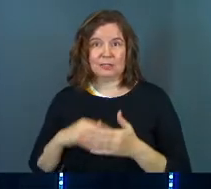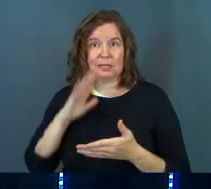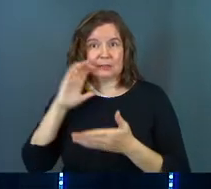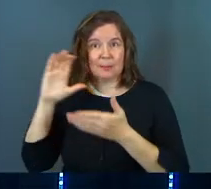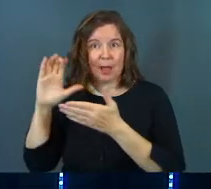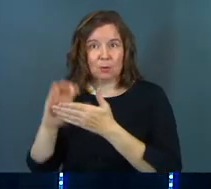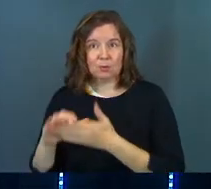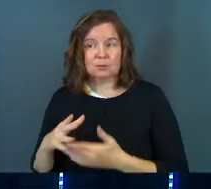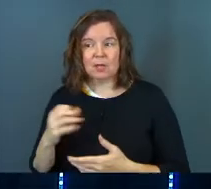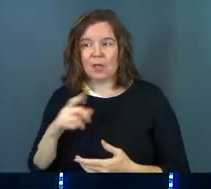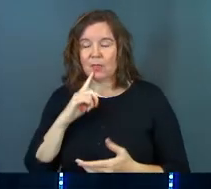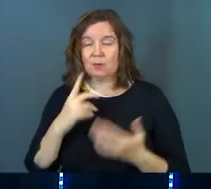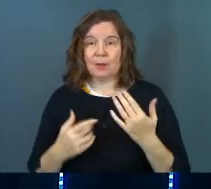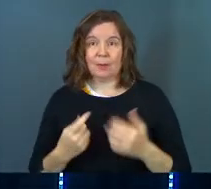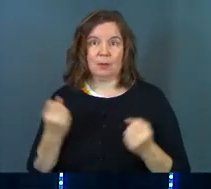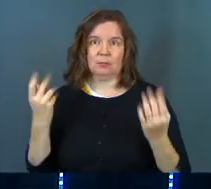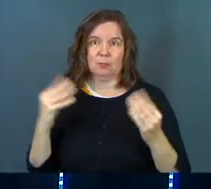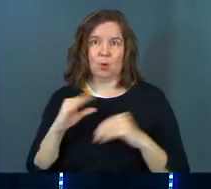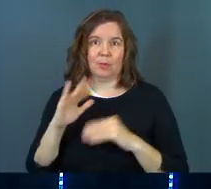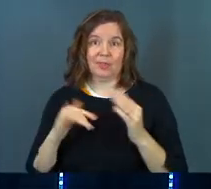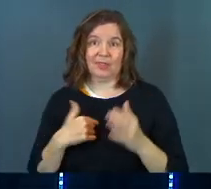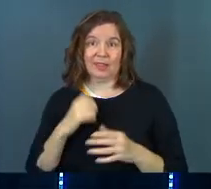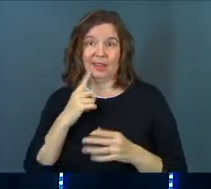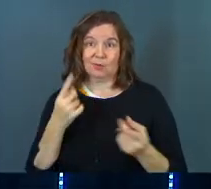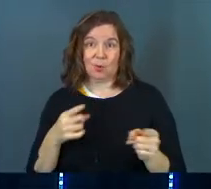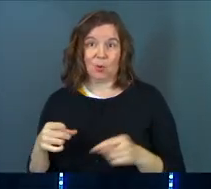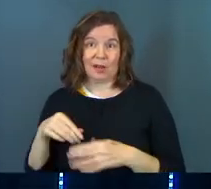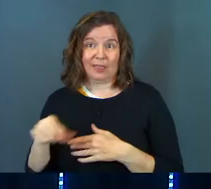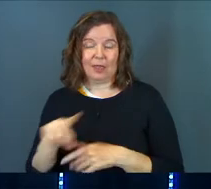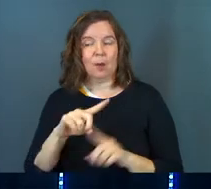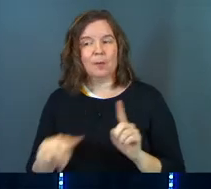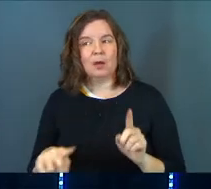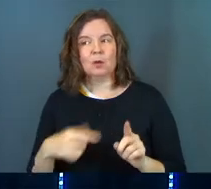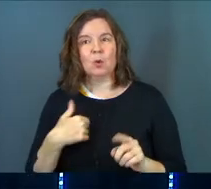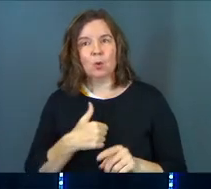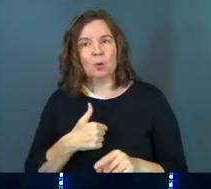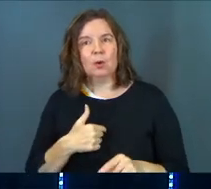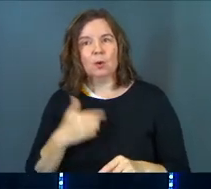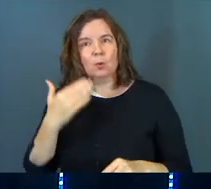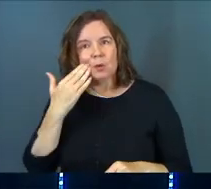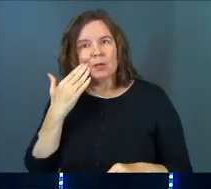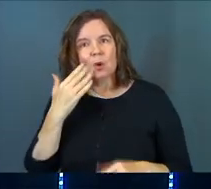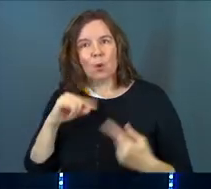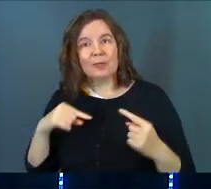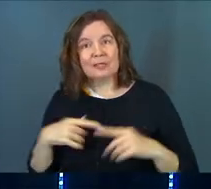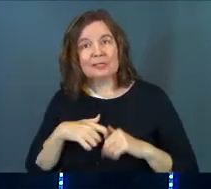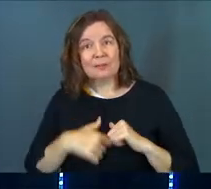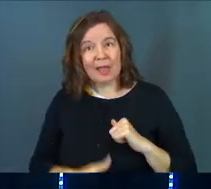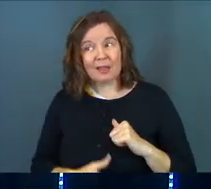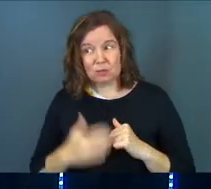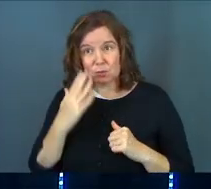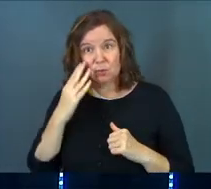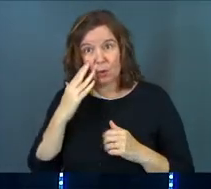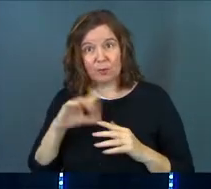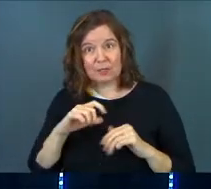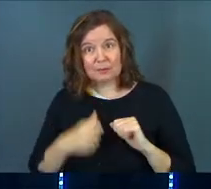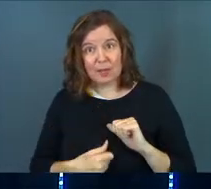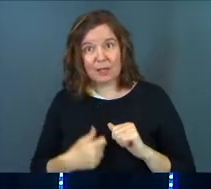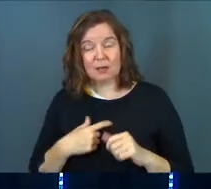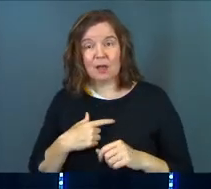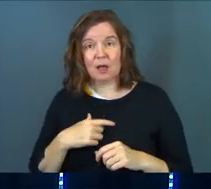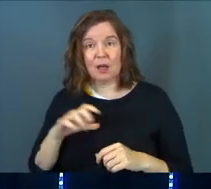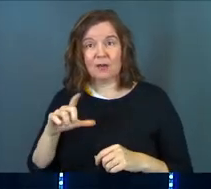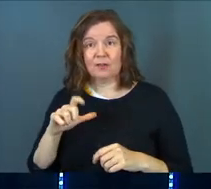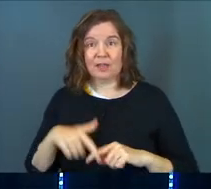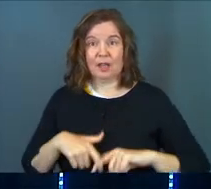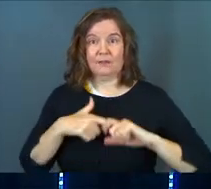spouse, and there's probably way more than that was even going on in there. But it's like, but we know this pain. Do you know this pain? The pain